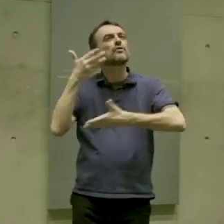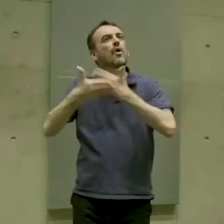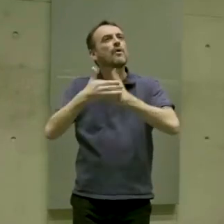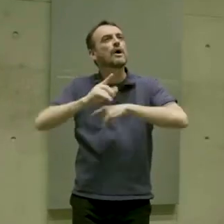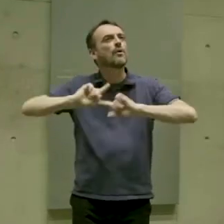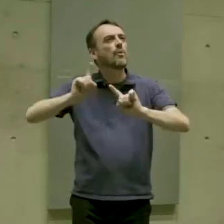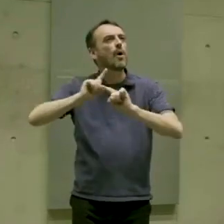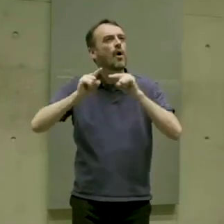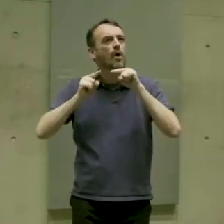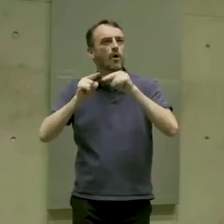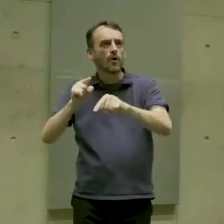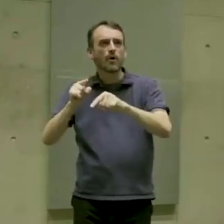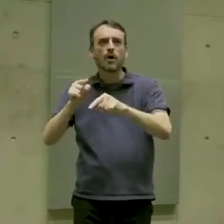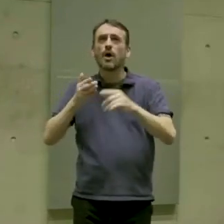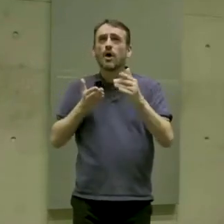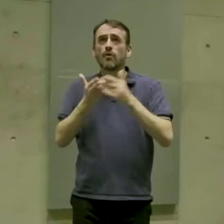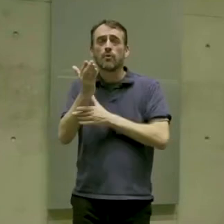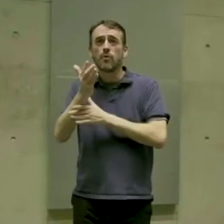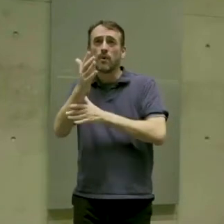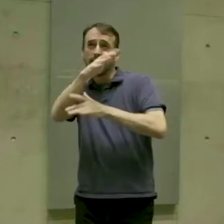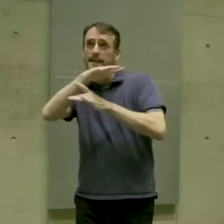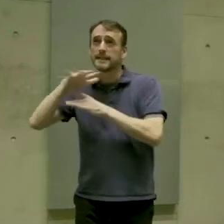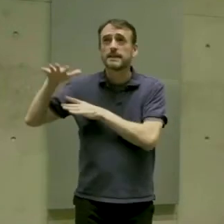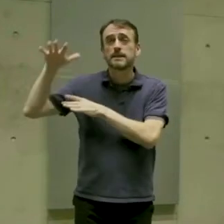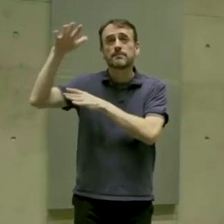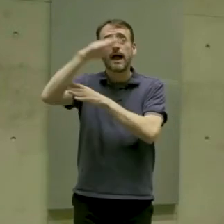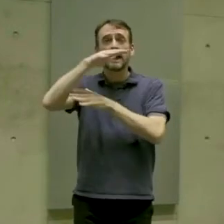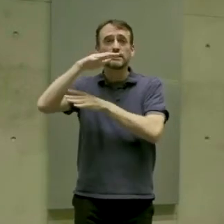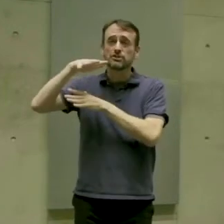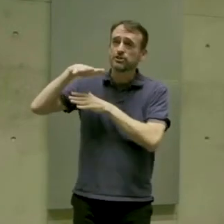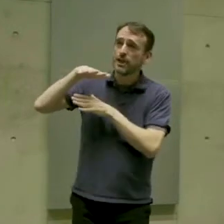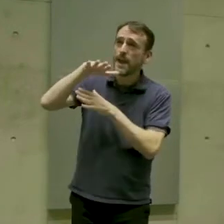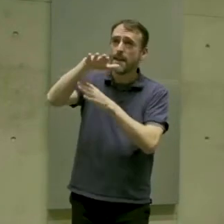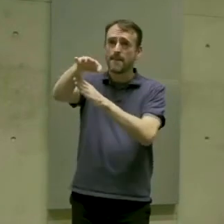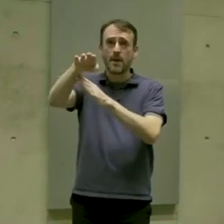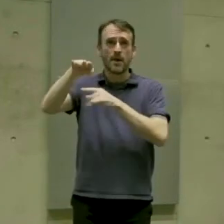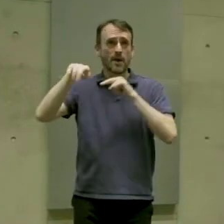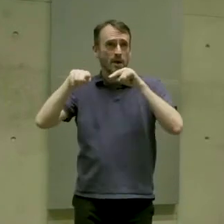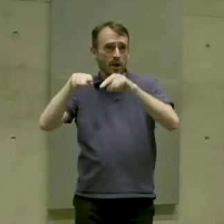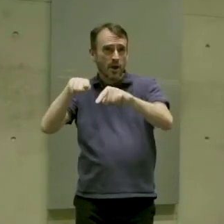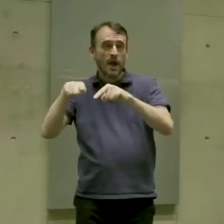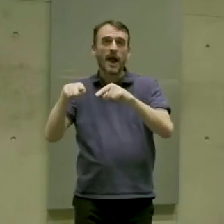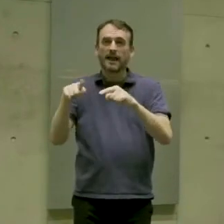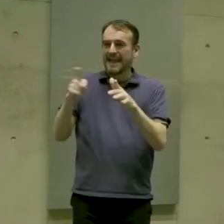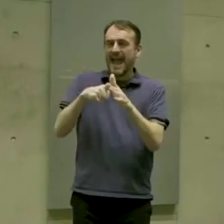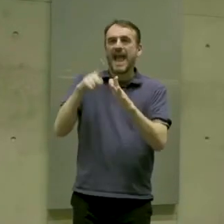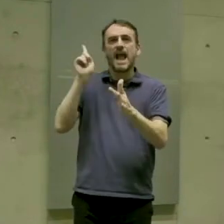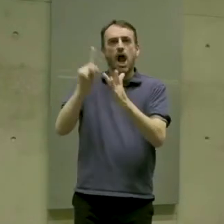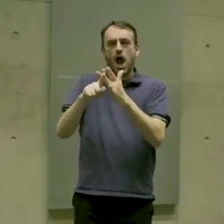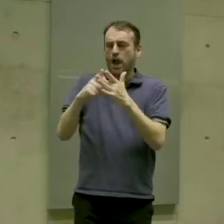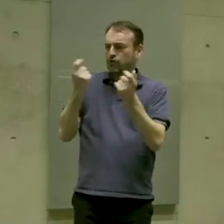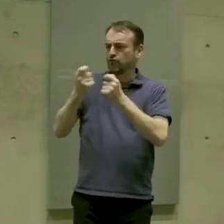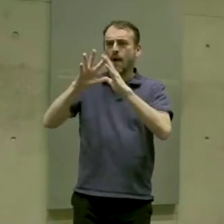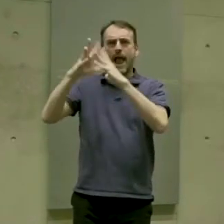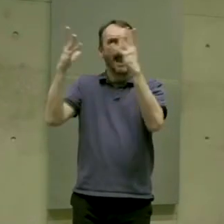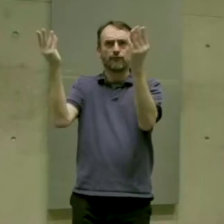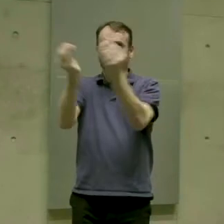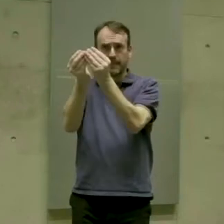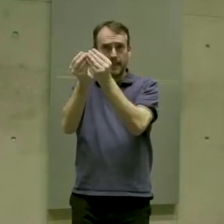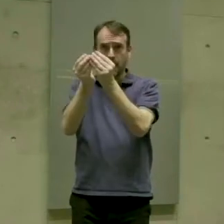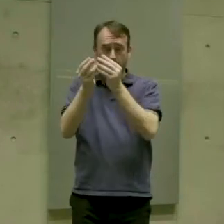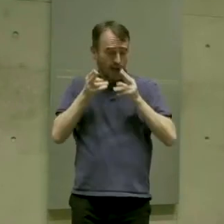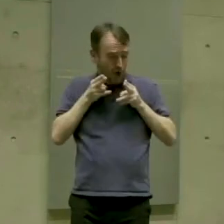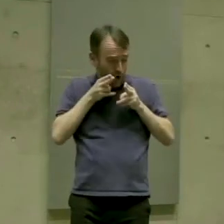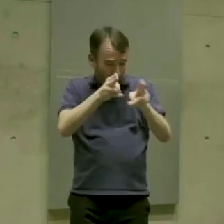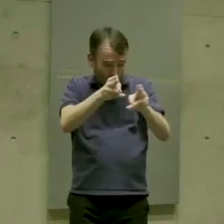through the corridors of a spaceship by an AI gone rogue. The AI controls everything. There is no escape, and